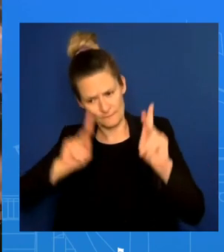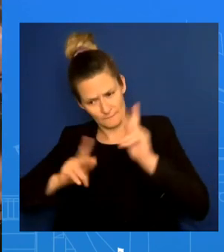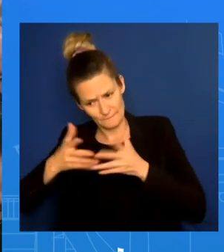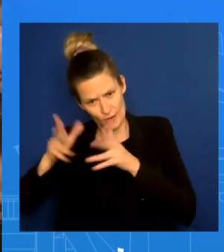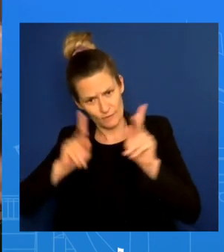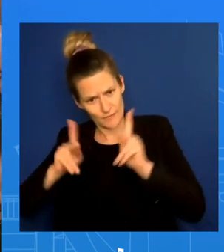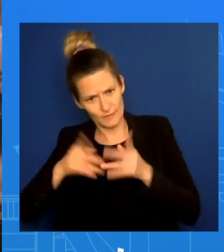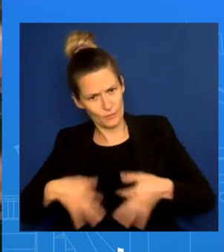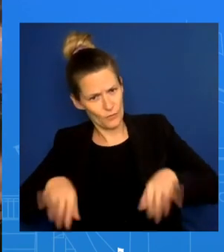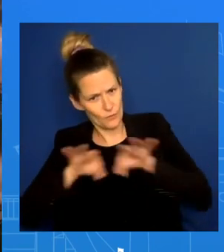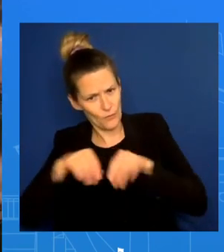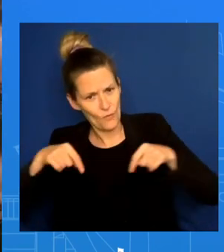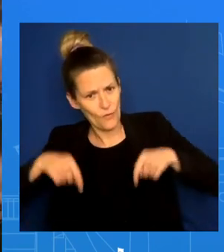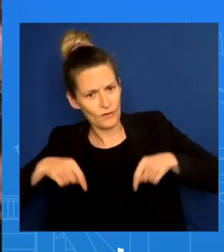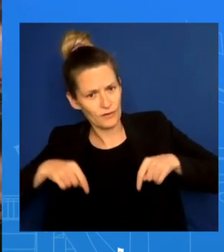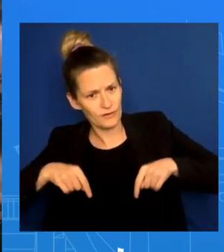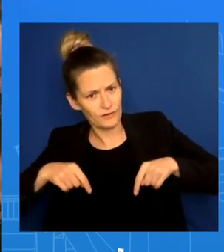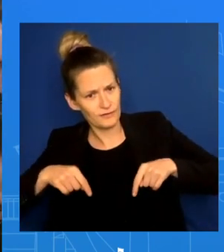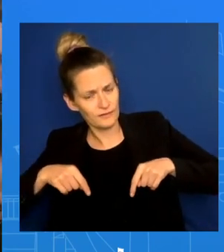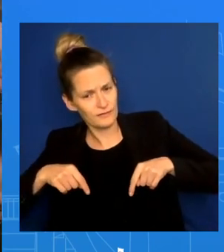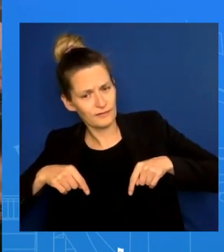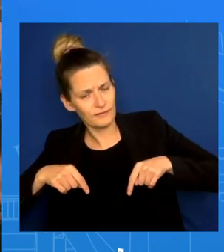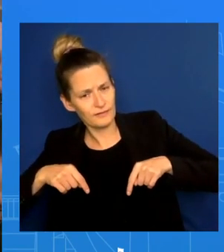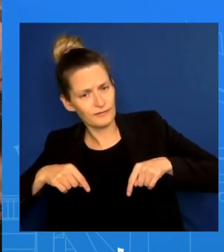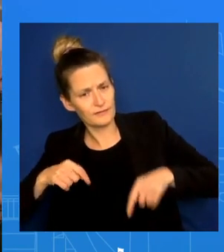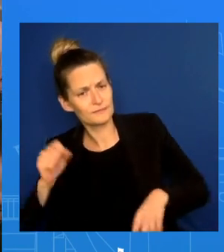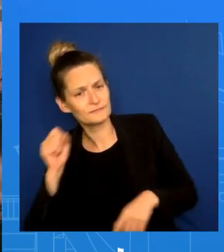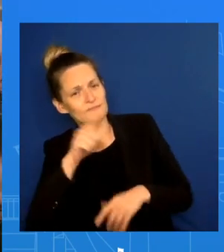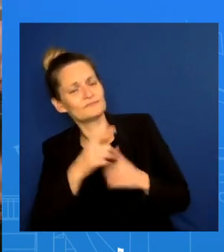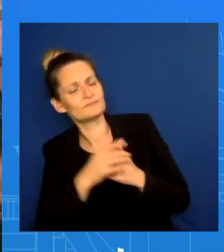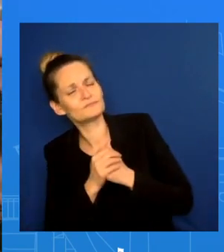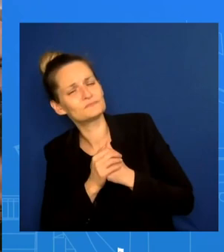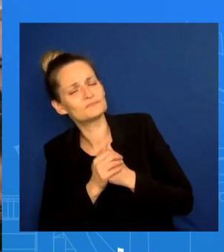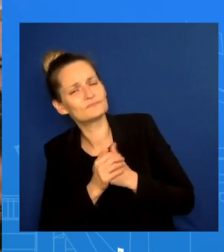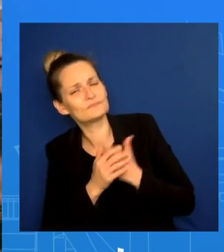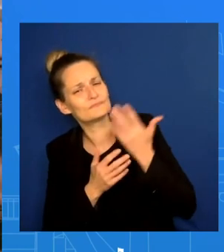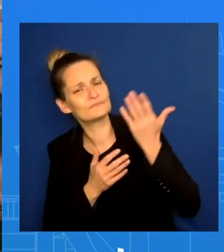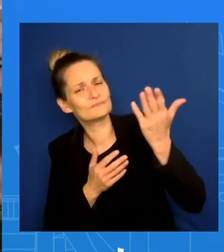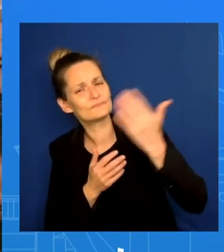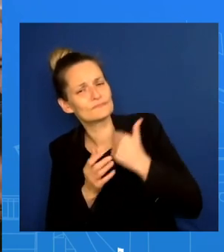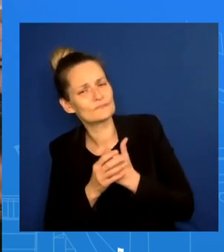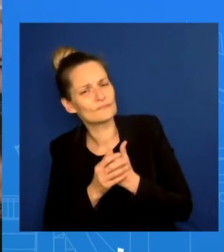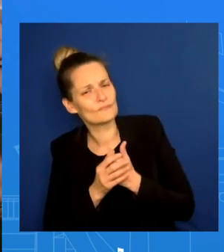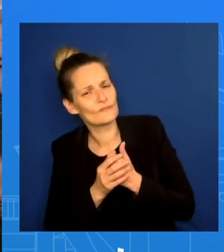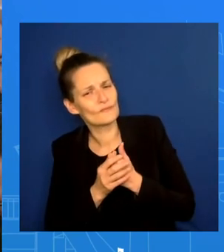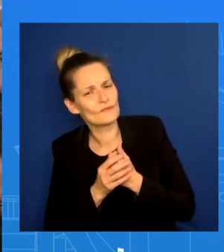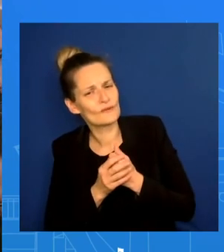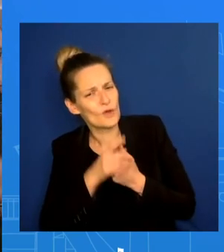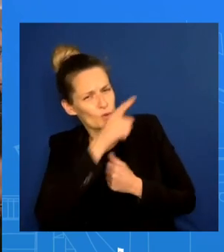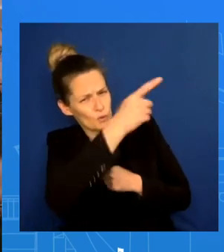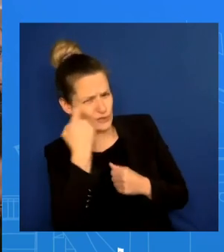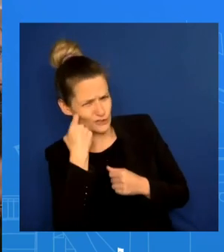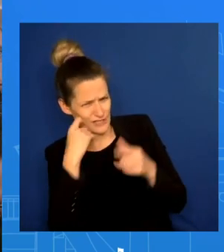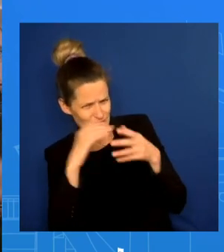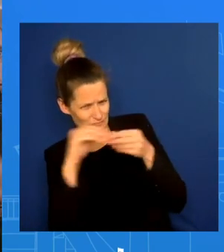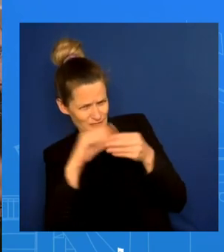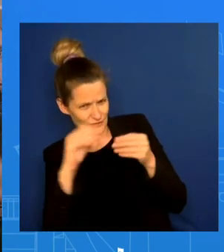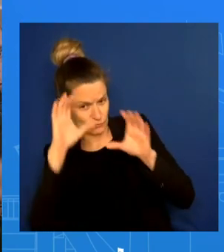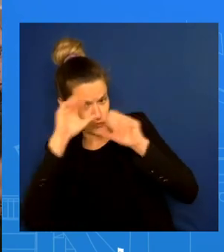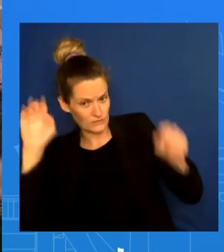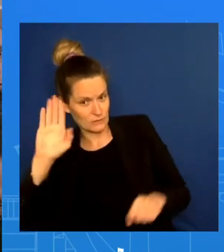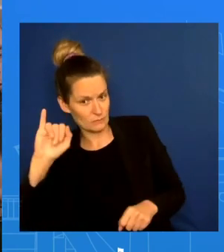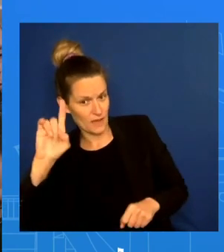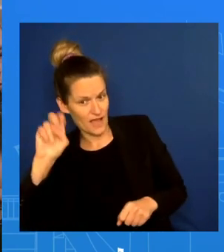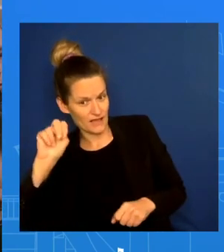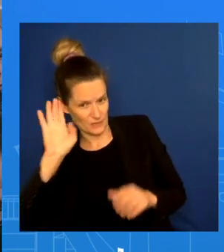just mentioned that President Biden intends to bring up South China Sea issues. I was wondering if we could also expect him to be bringing up issues